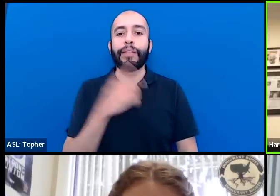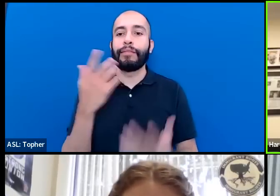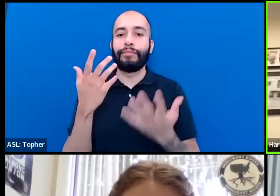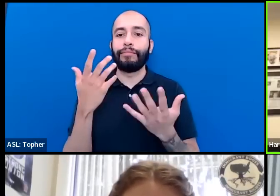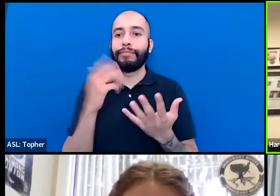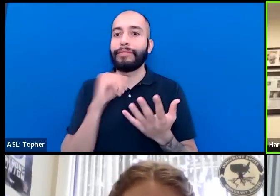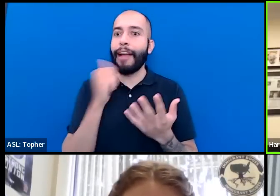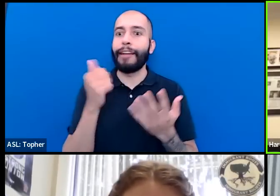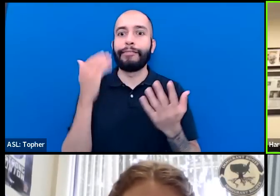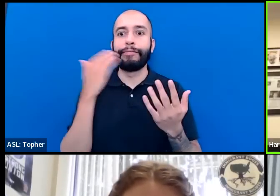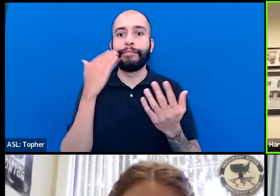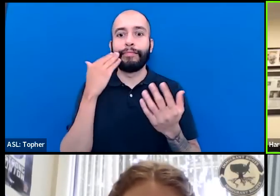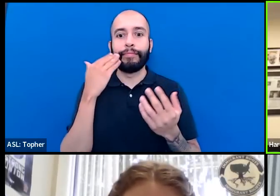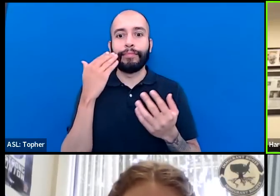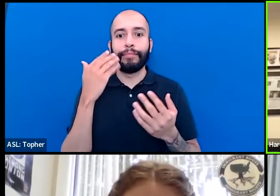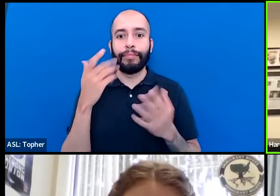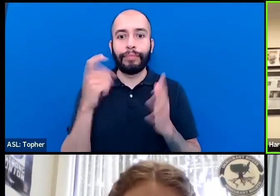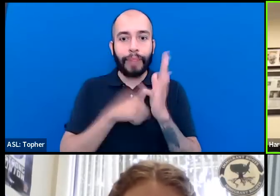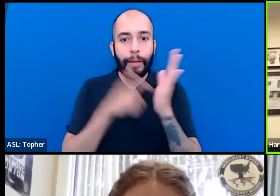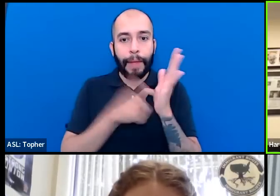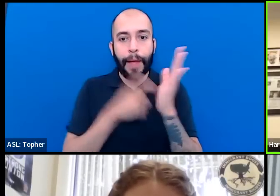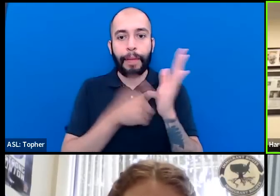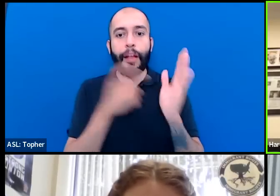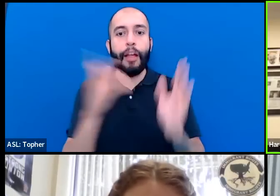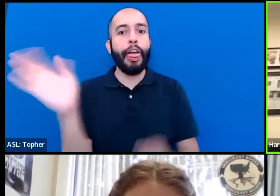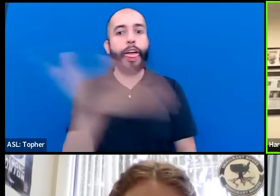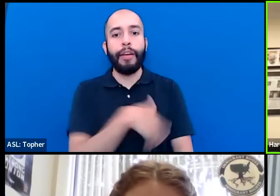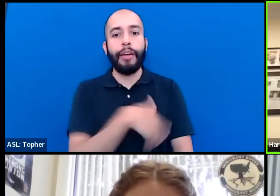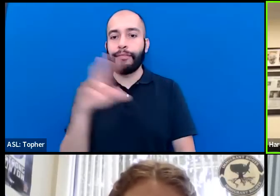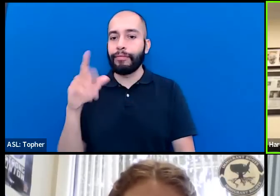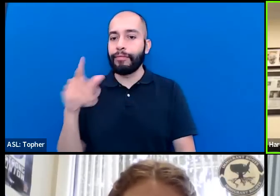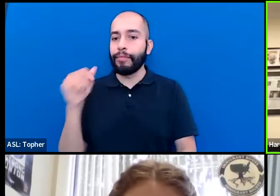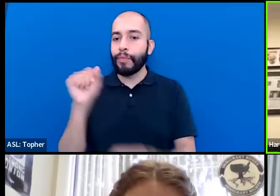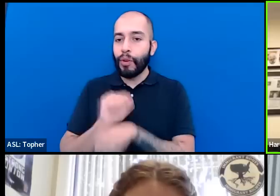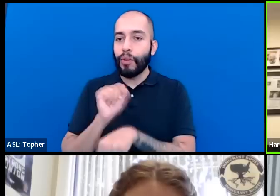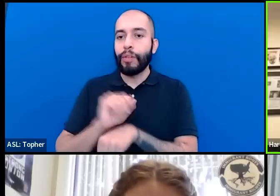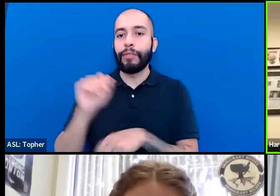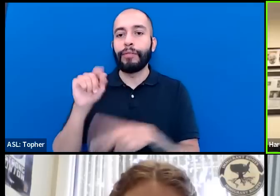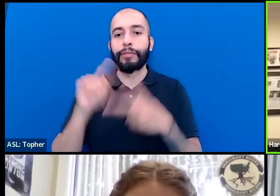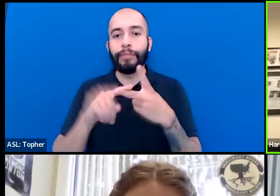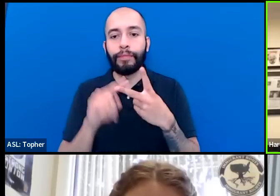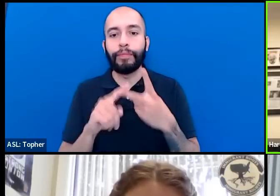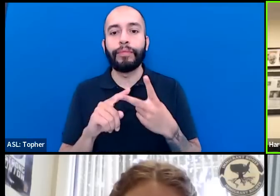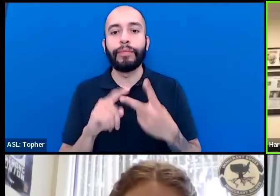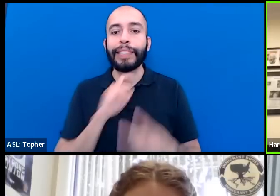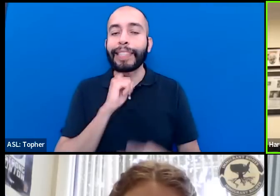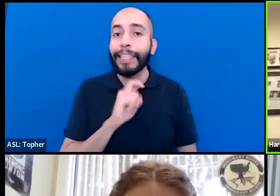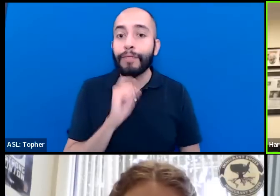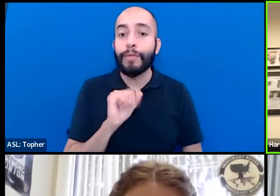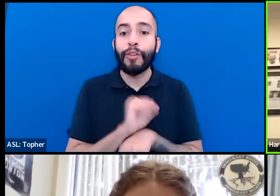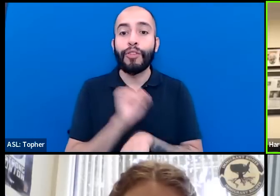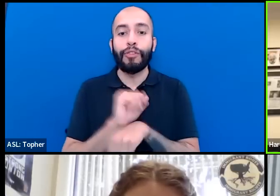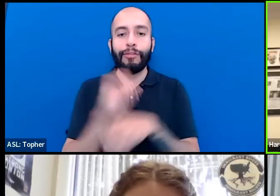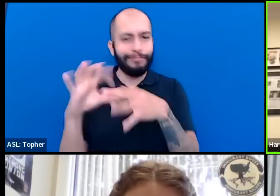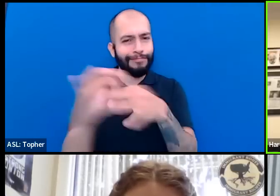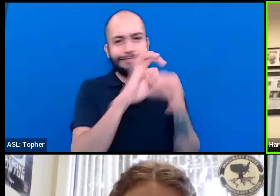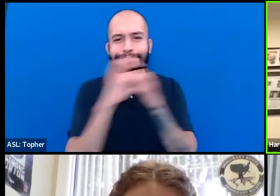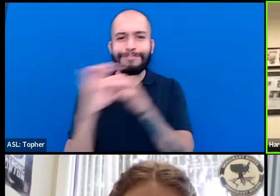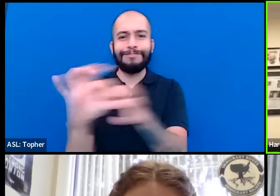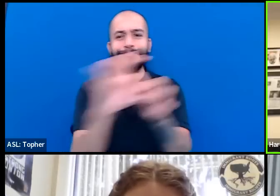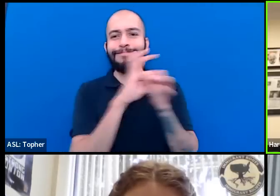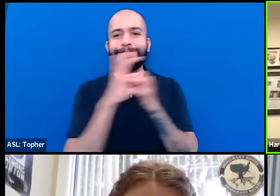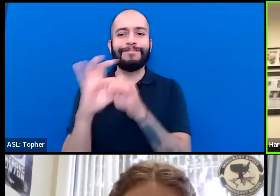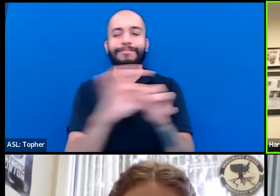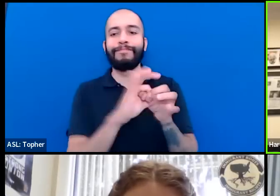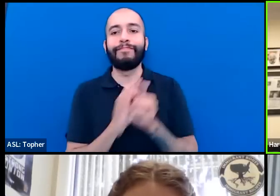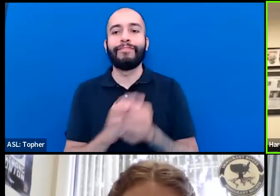the United Steel Workers. And this really had a profound effect. And I'm citing this